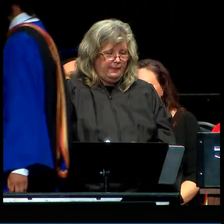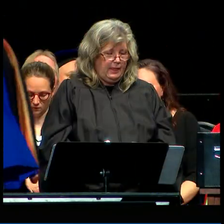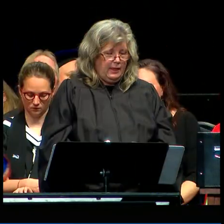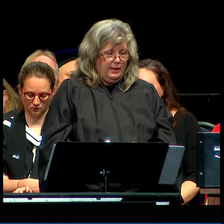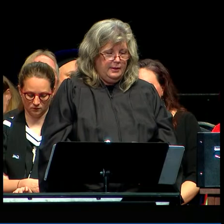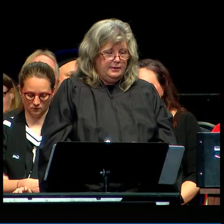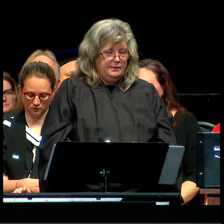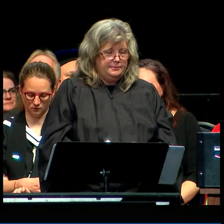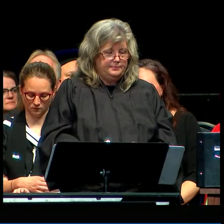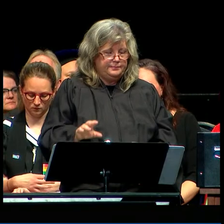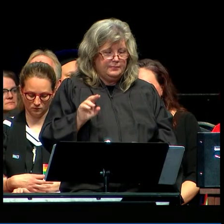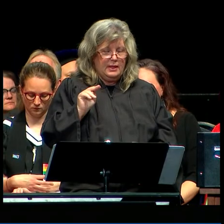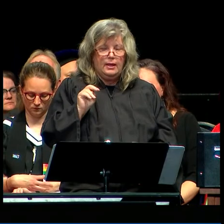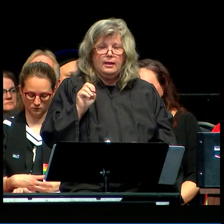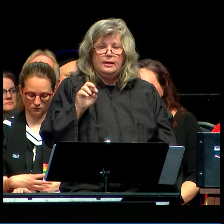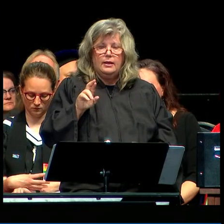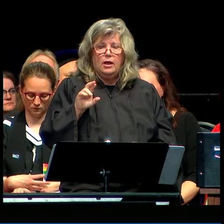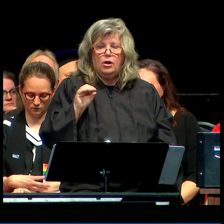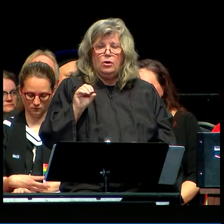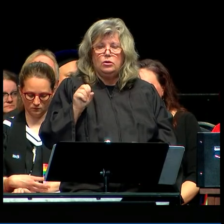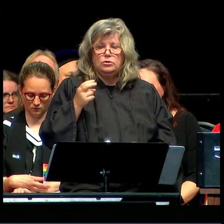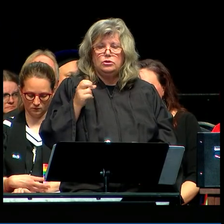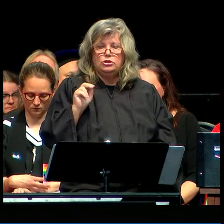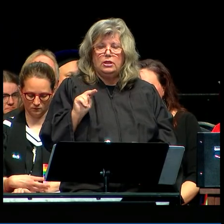Naroshan Sridharan, with distinction.